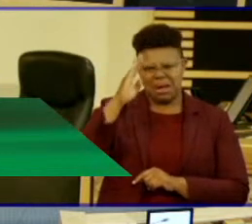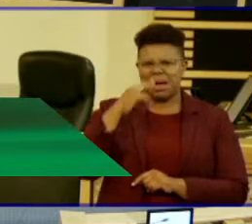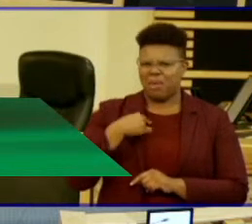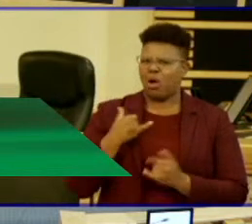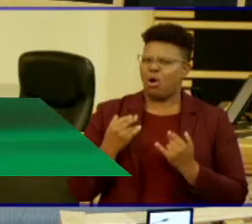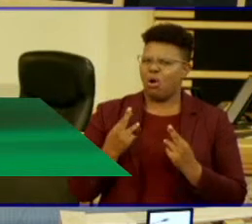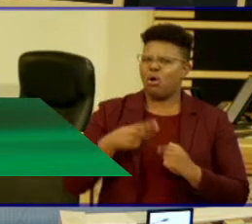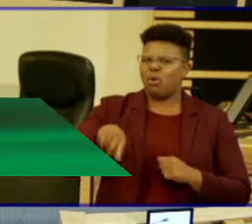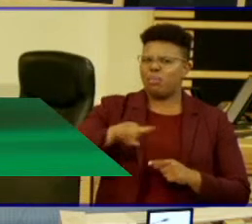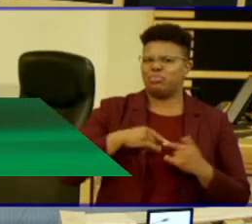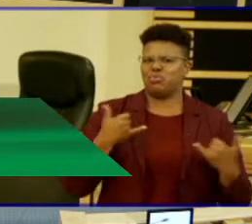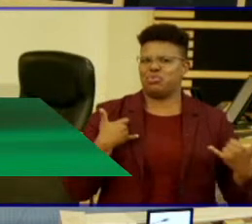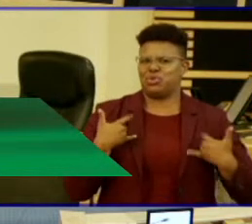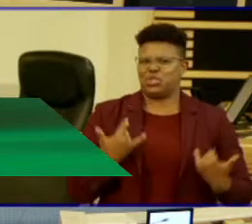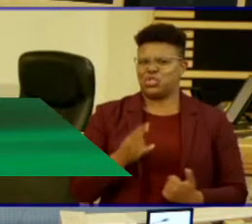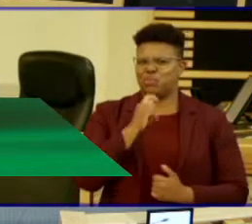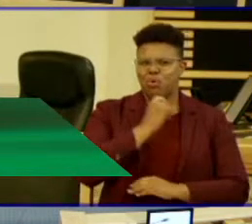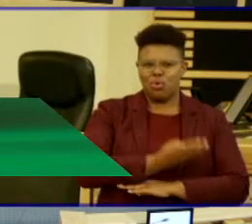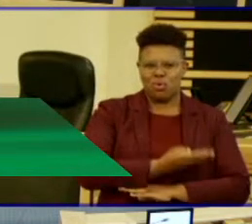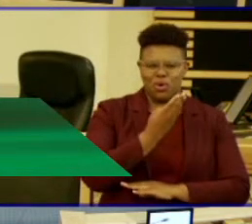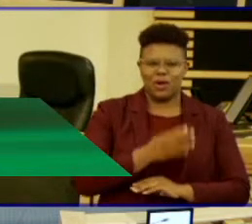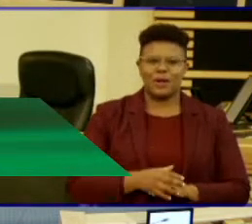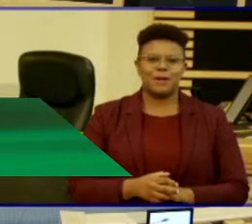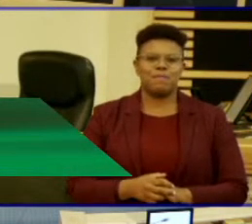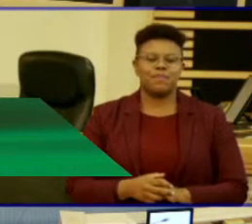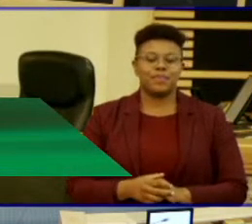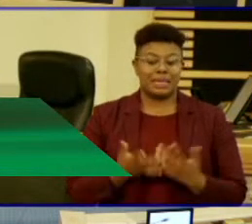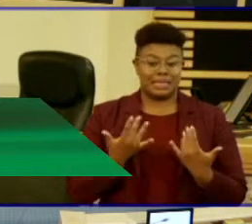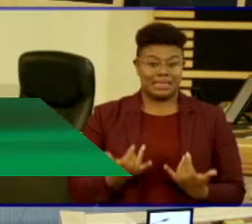Jesus. Honorable members, this is